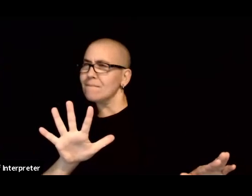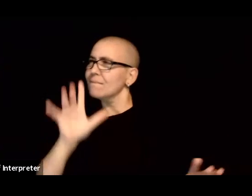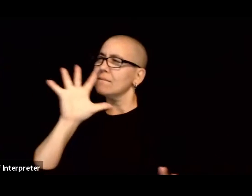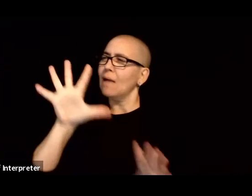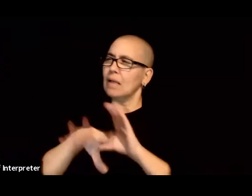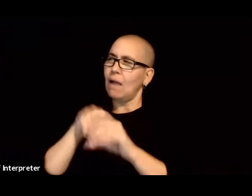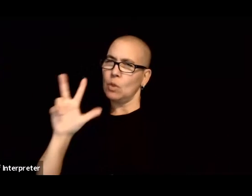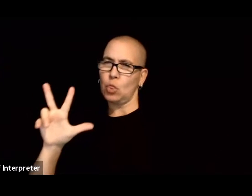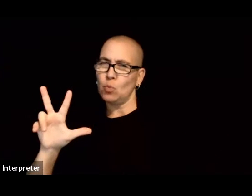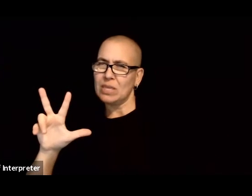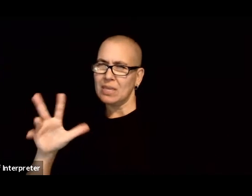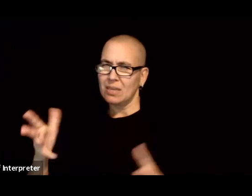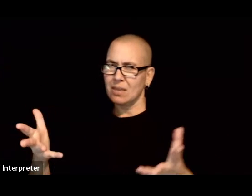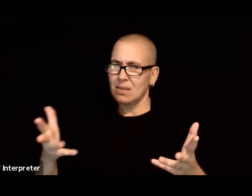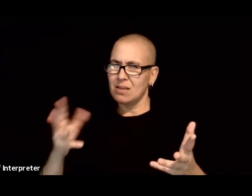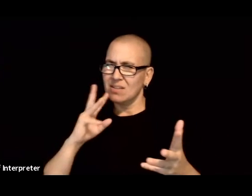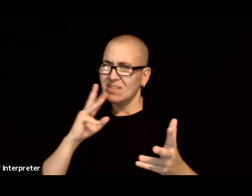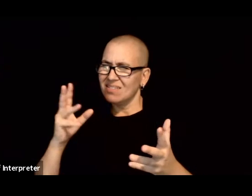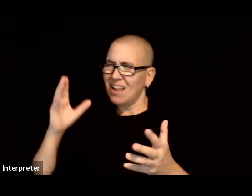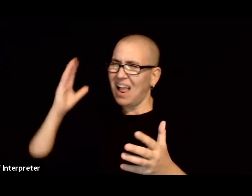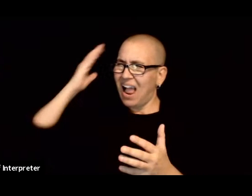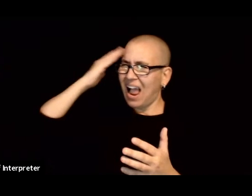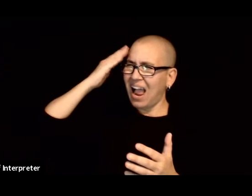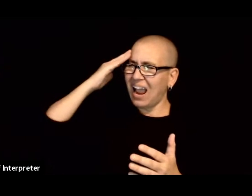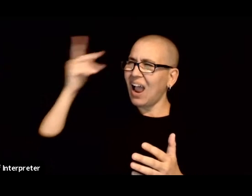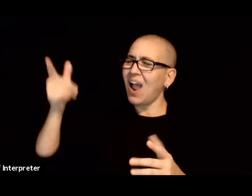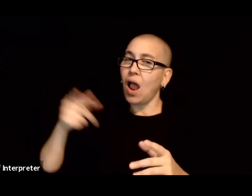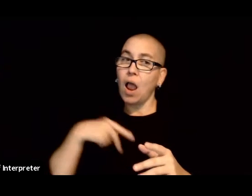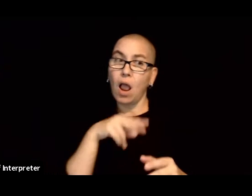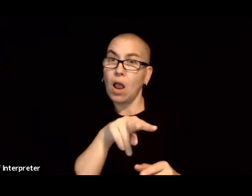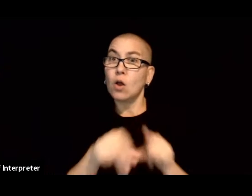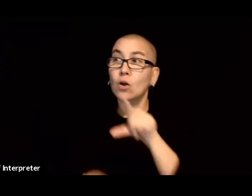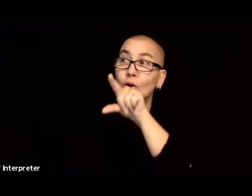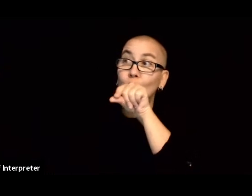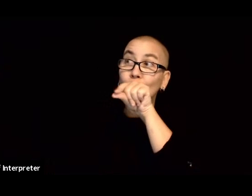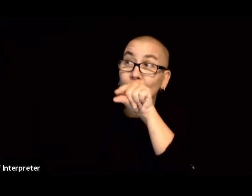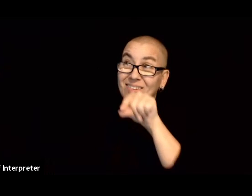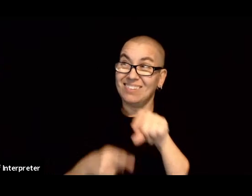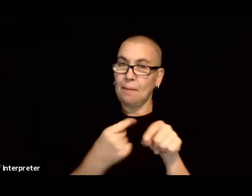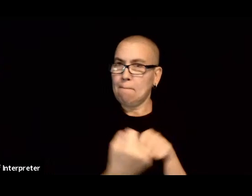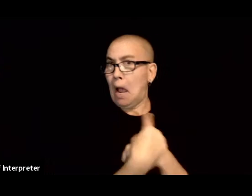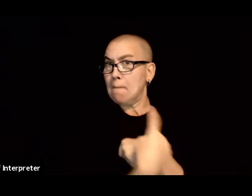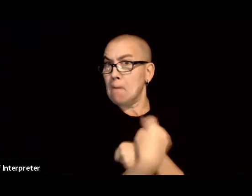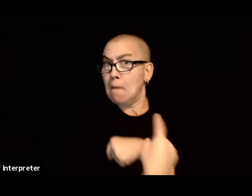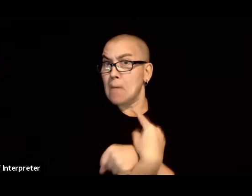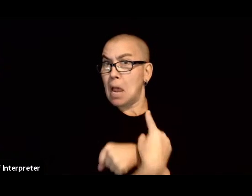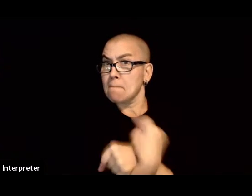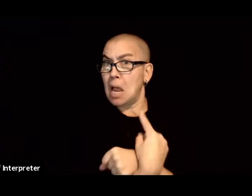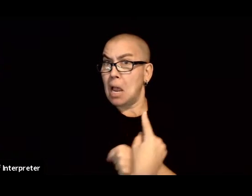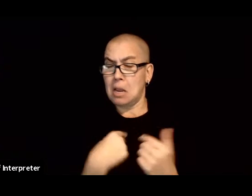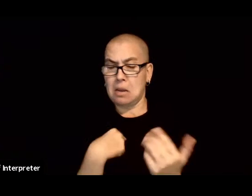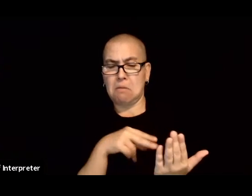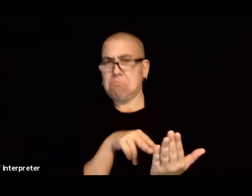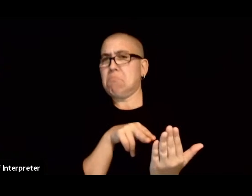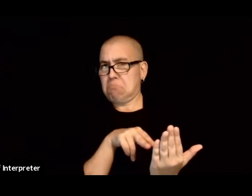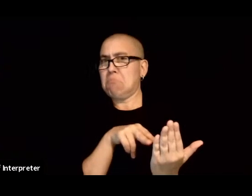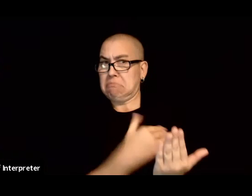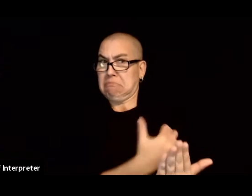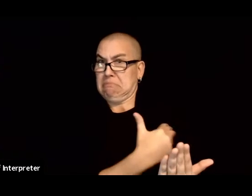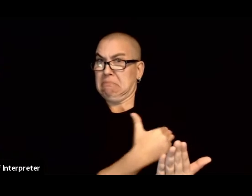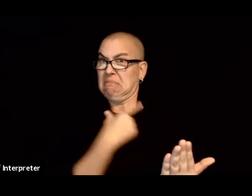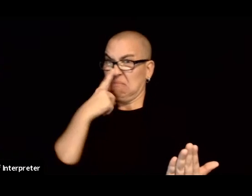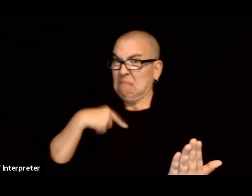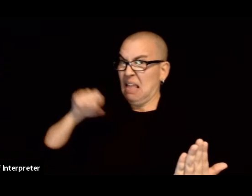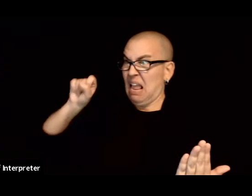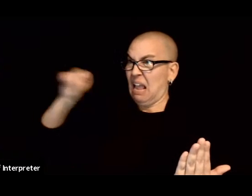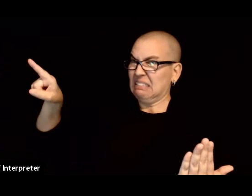people write me to say, please ask this. So I will ask it again. I mean, if you have 3 out of 5 dial back